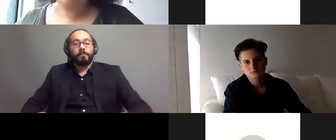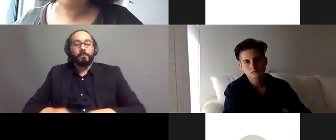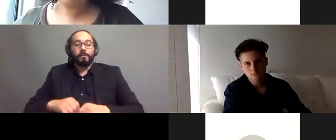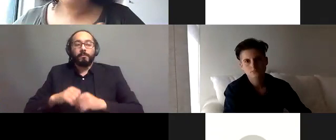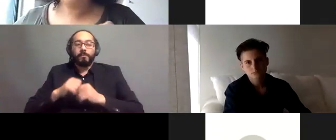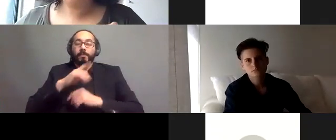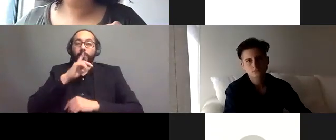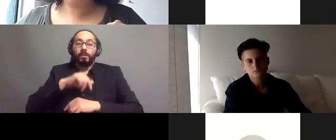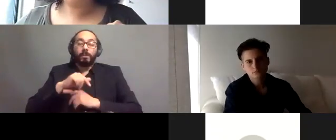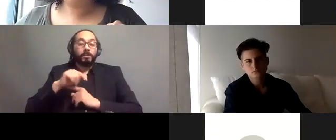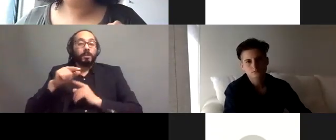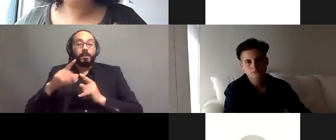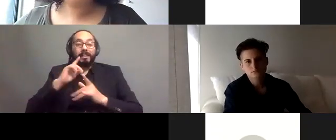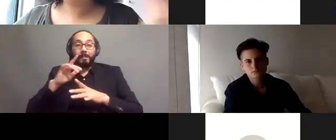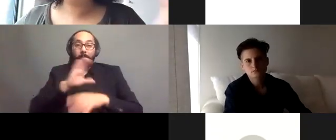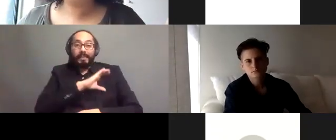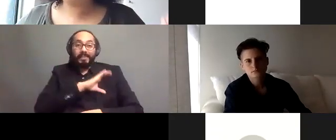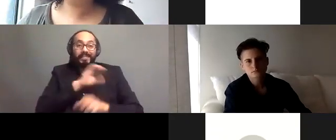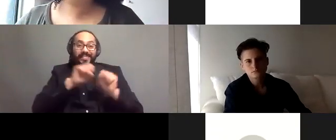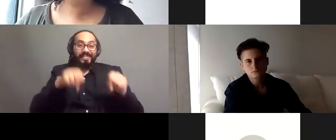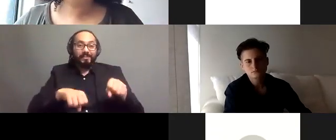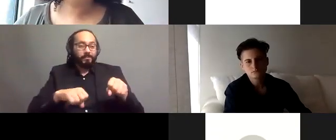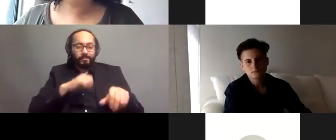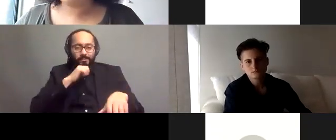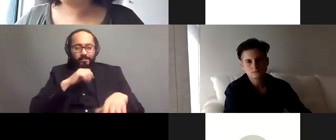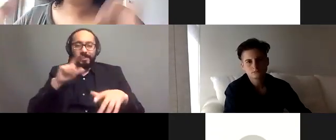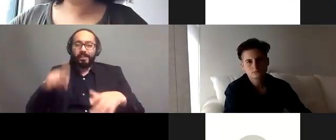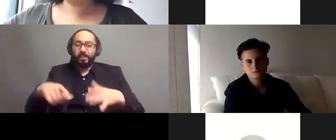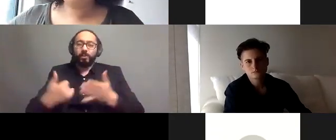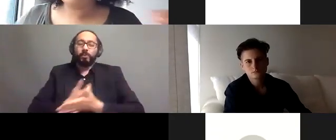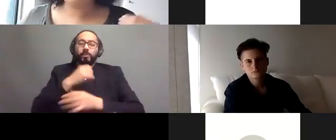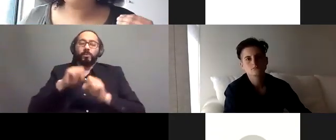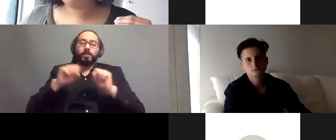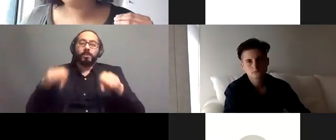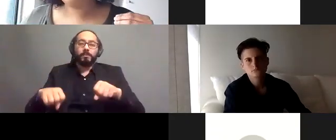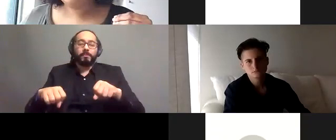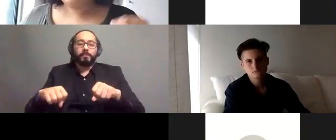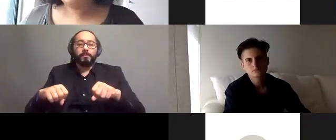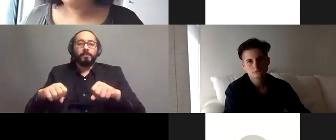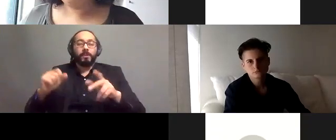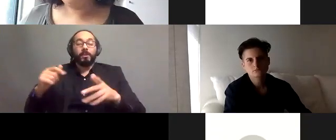system. Mm-hmm. And just like the doctors, perhaps we need a new system there.